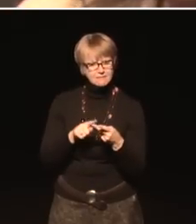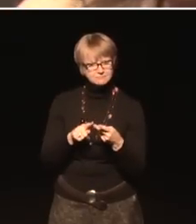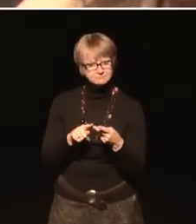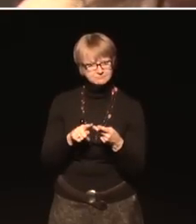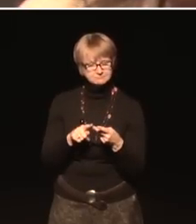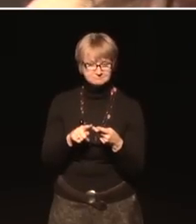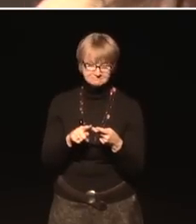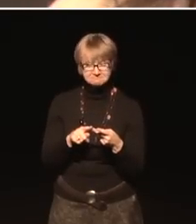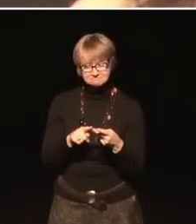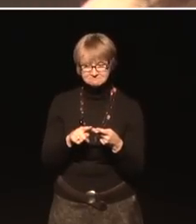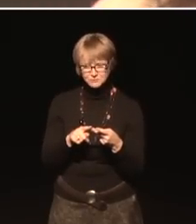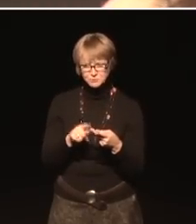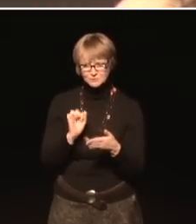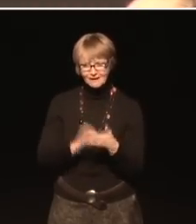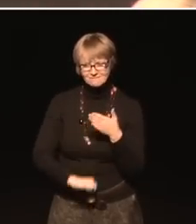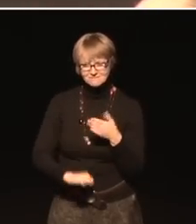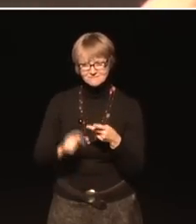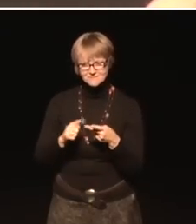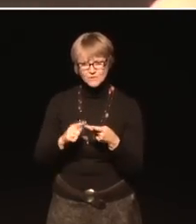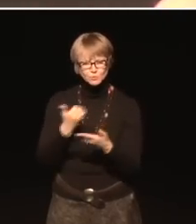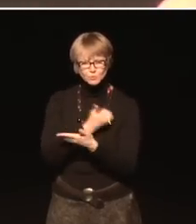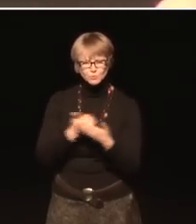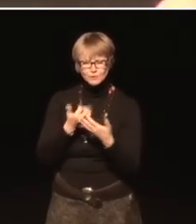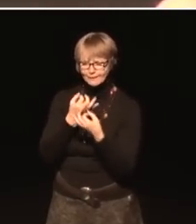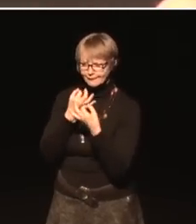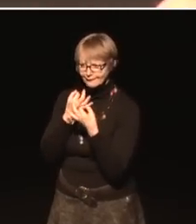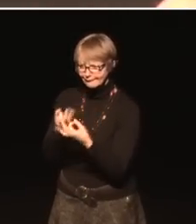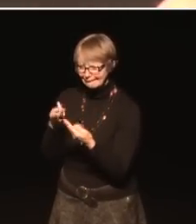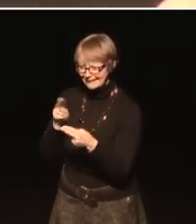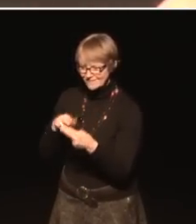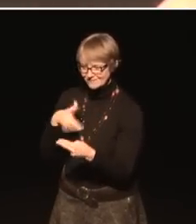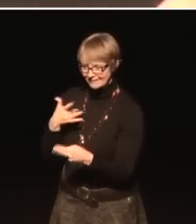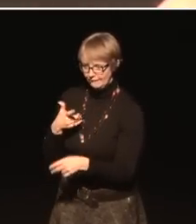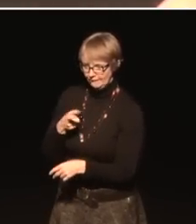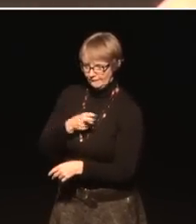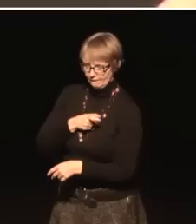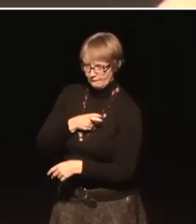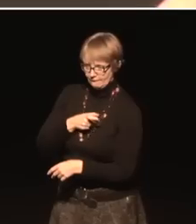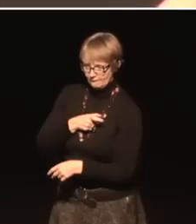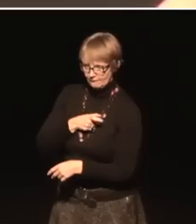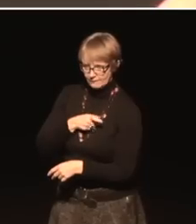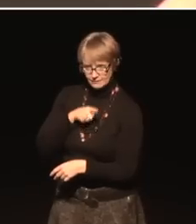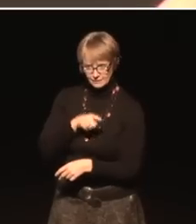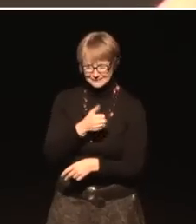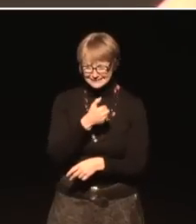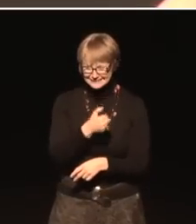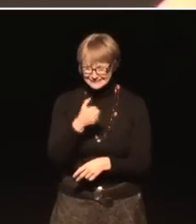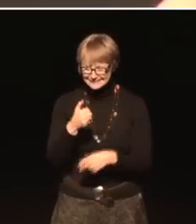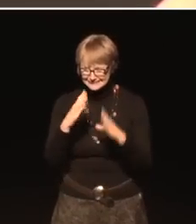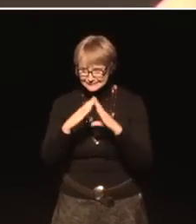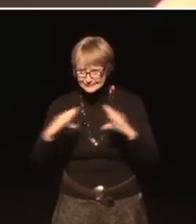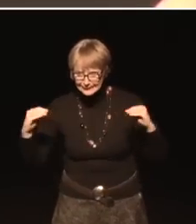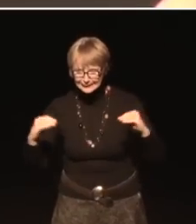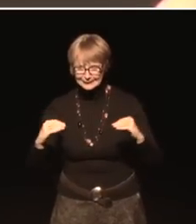And that's a really tough one. I always go towards what I'm most scared of, and how you do 56 scenes in a slum and a hospital